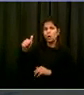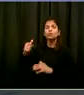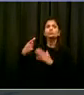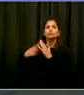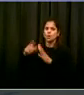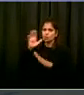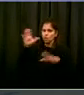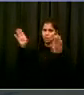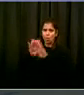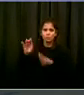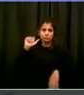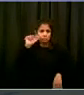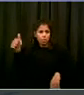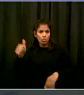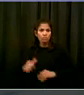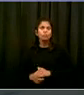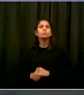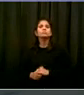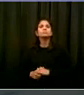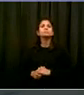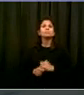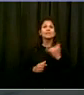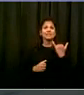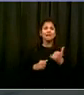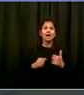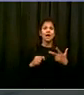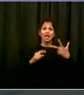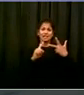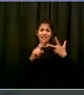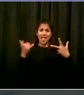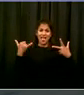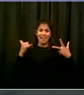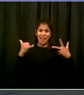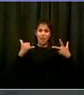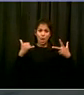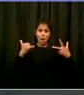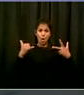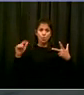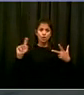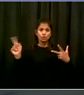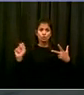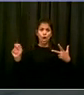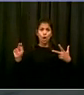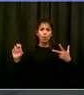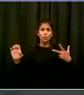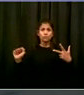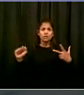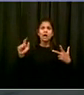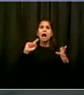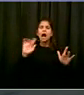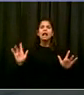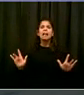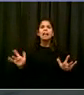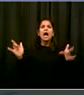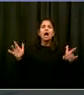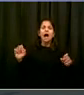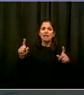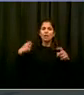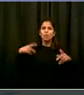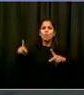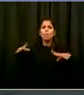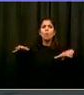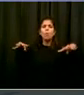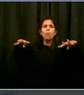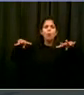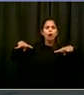inside. Finally, the yellow zone is a cautionary zone. It means an area where we're seeing a challenge, but thank God